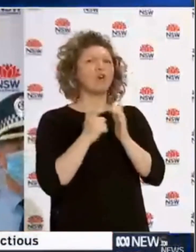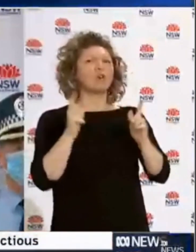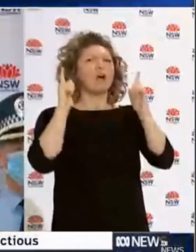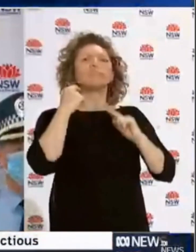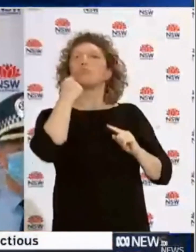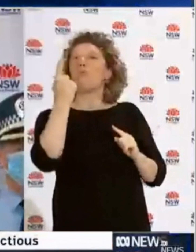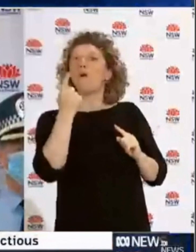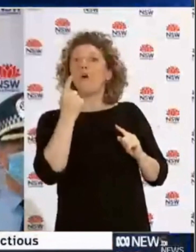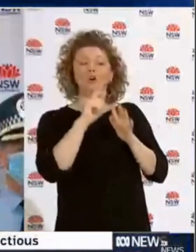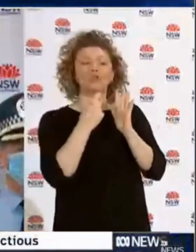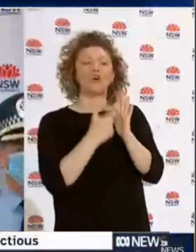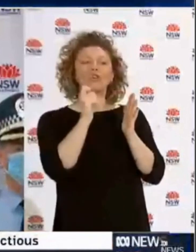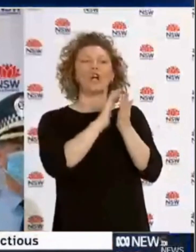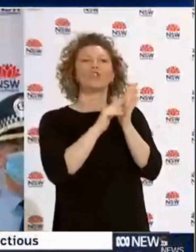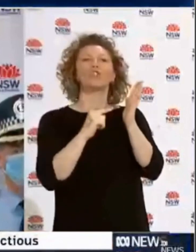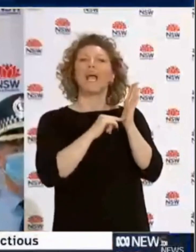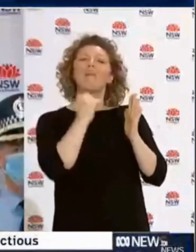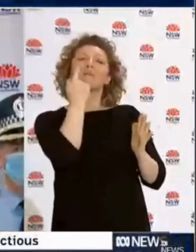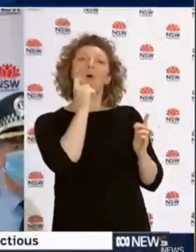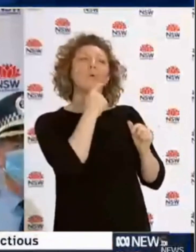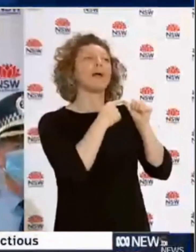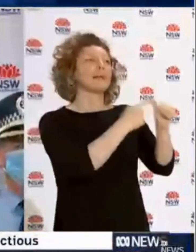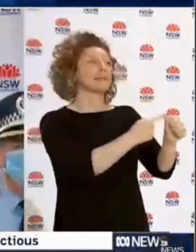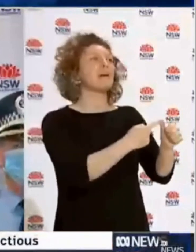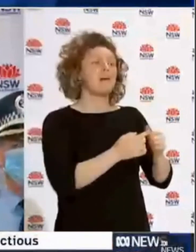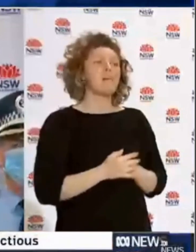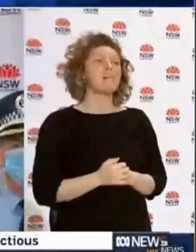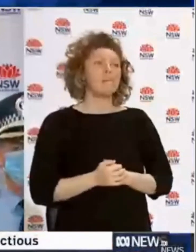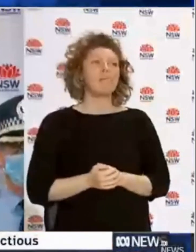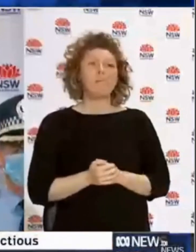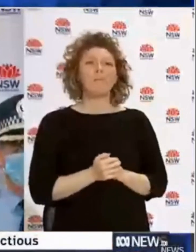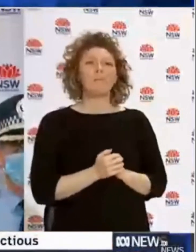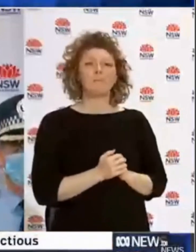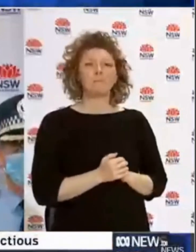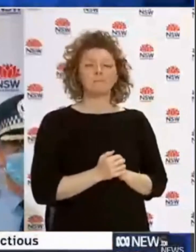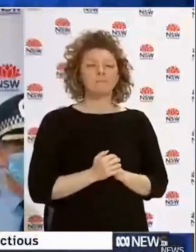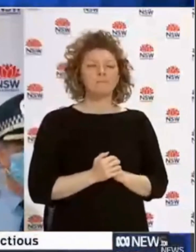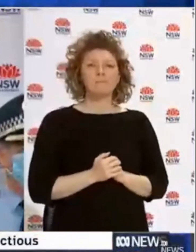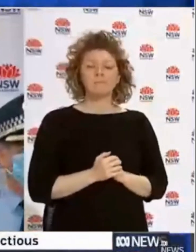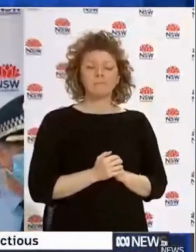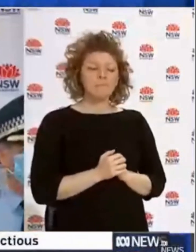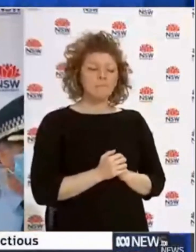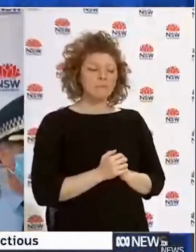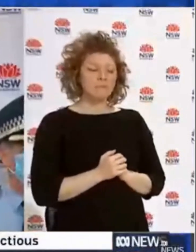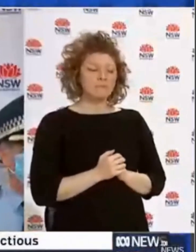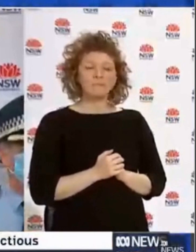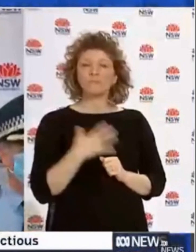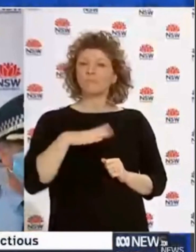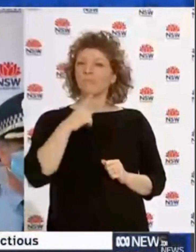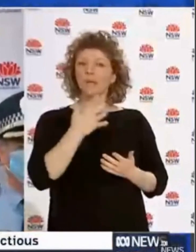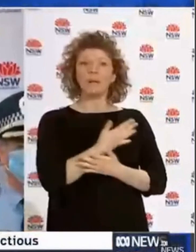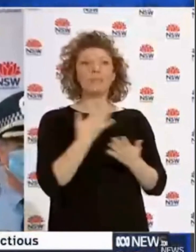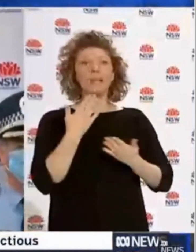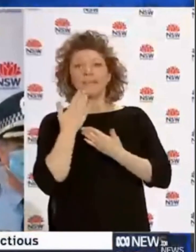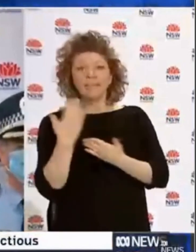tomorrow, so hopefully we'll ask her to do that one, if that's all right. Can I thank everybody for your thorough